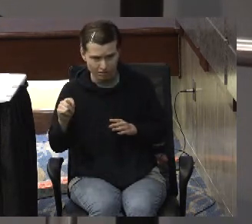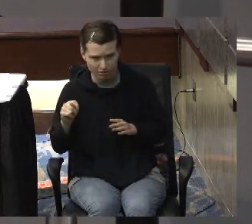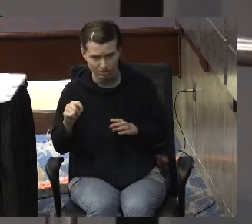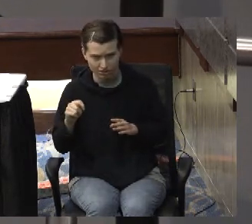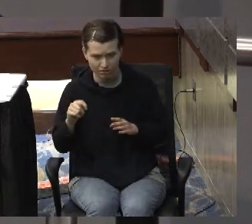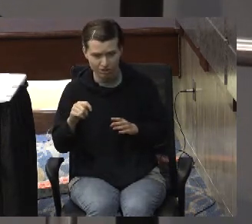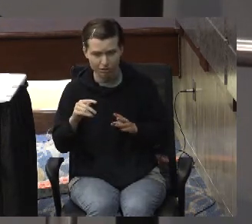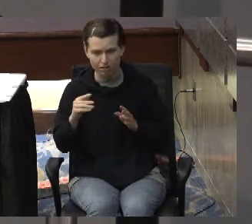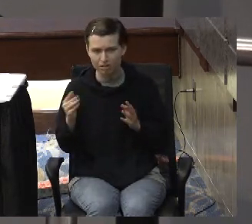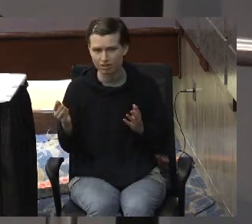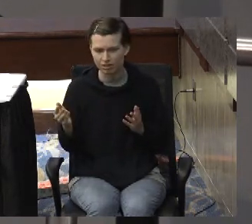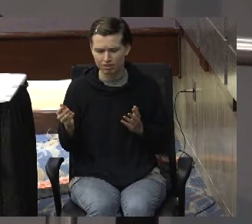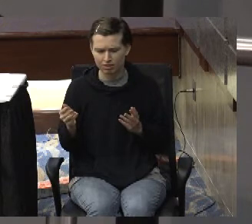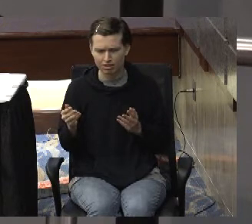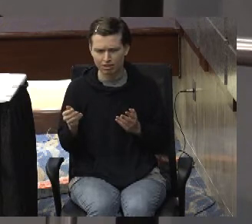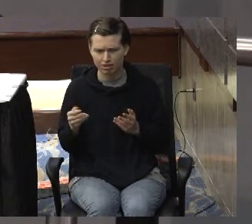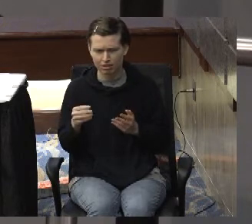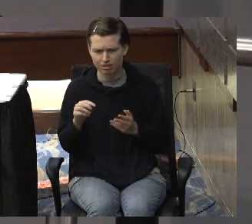The